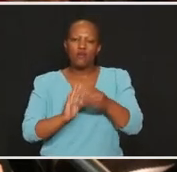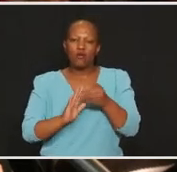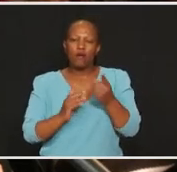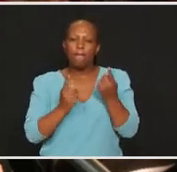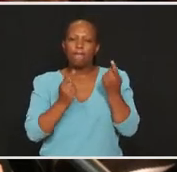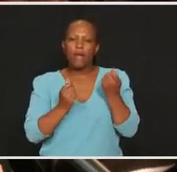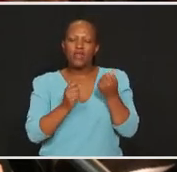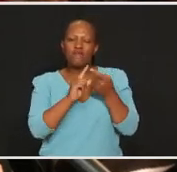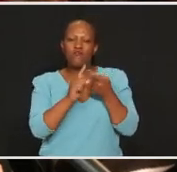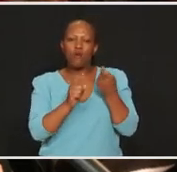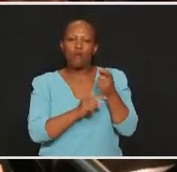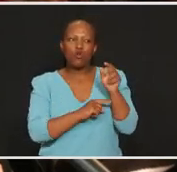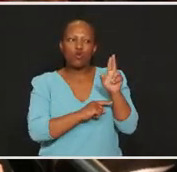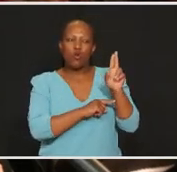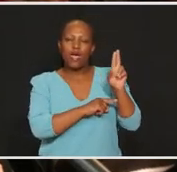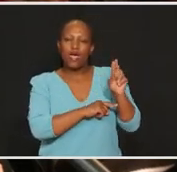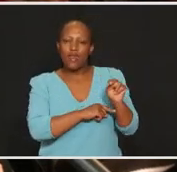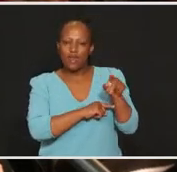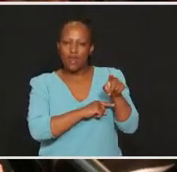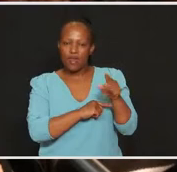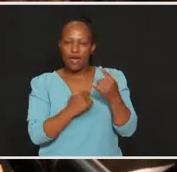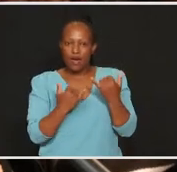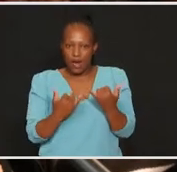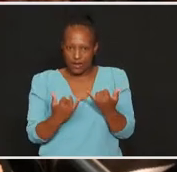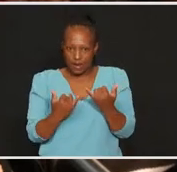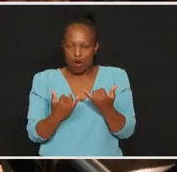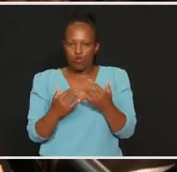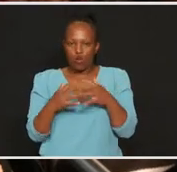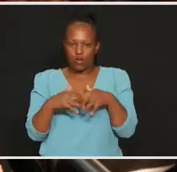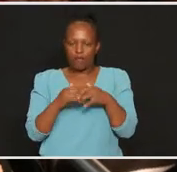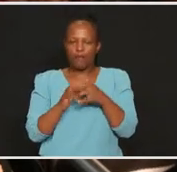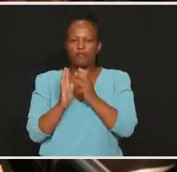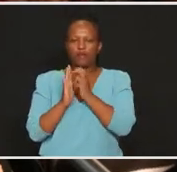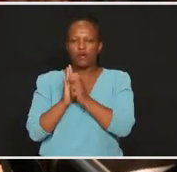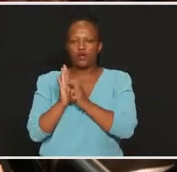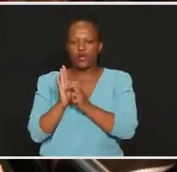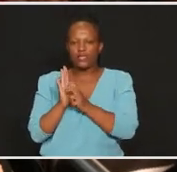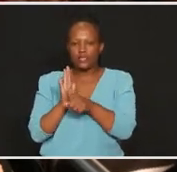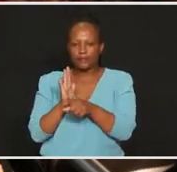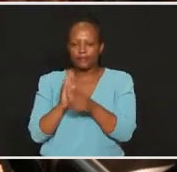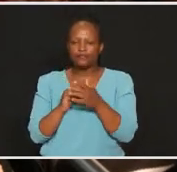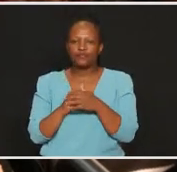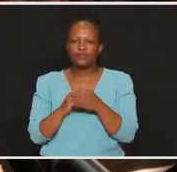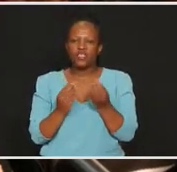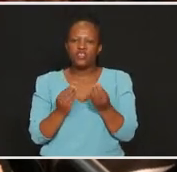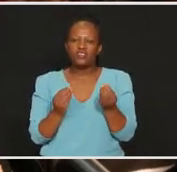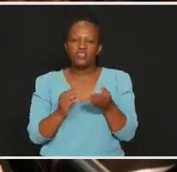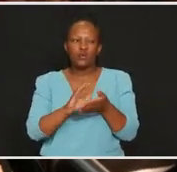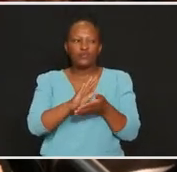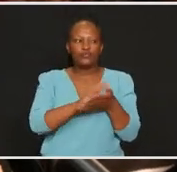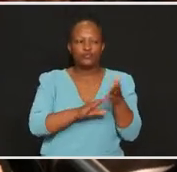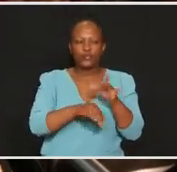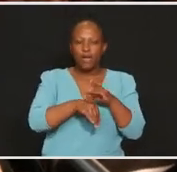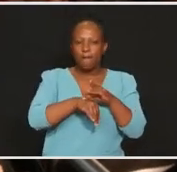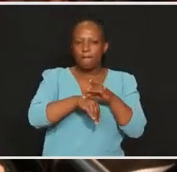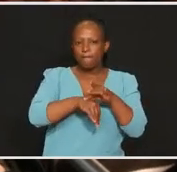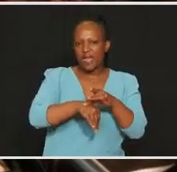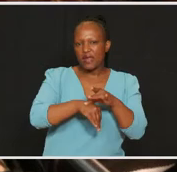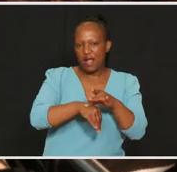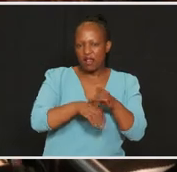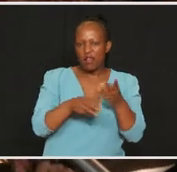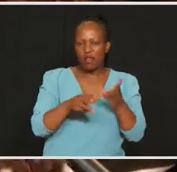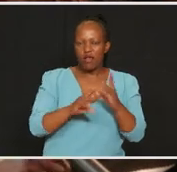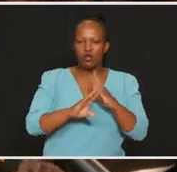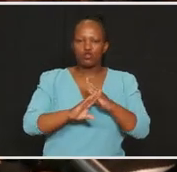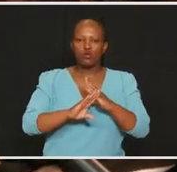money from the UN right now in these regulations children who want to undergo medical procedures to prevent